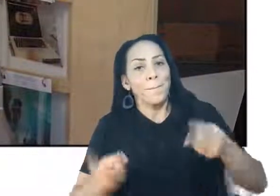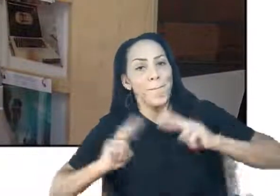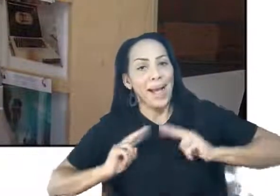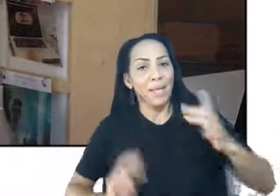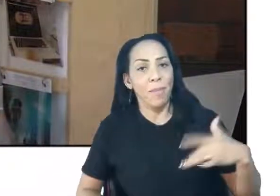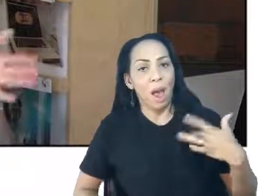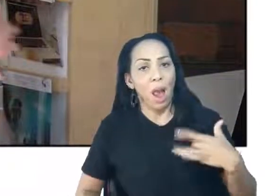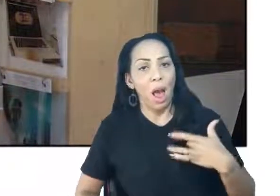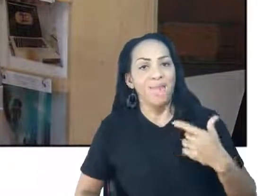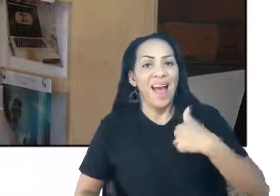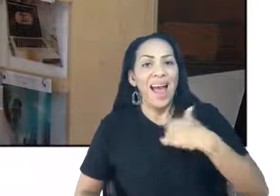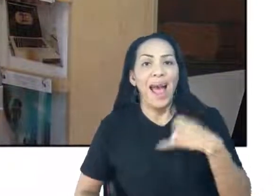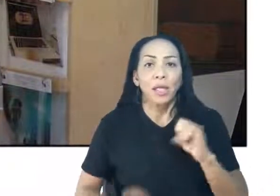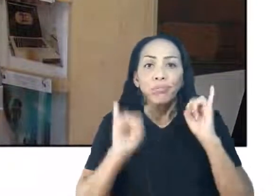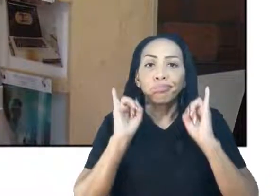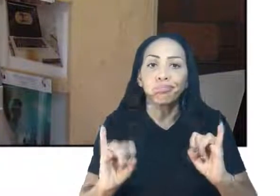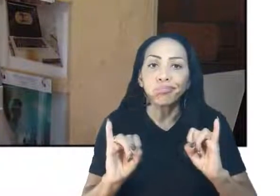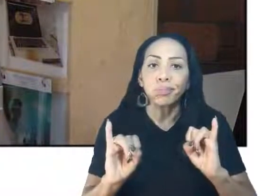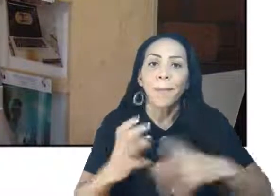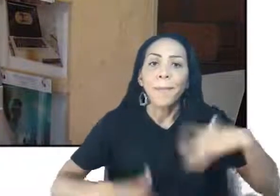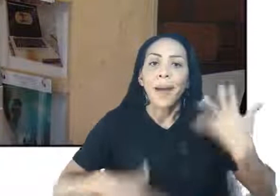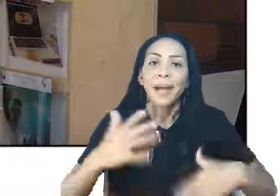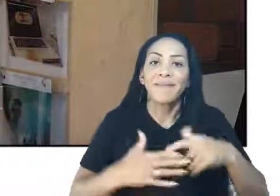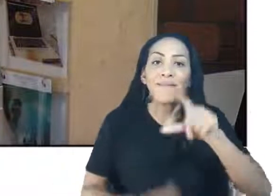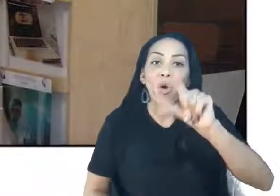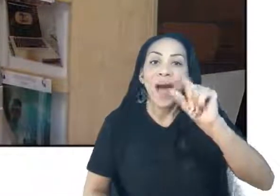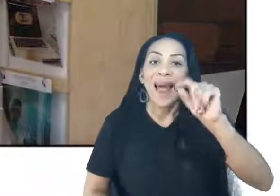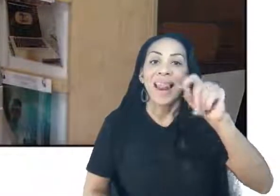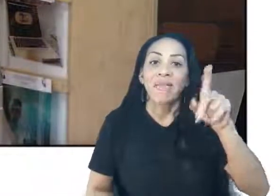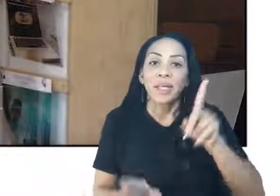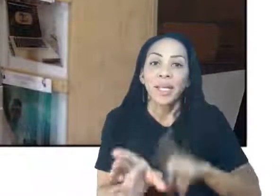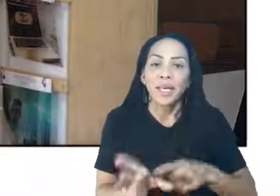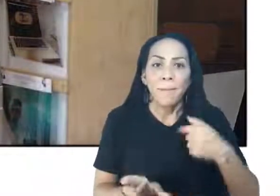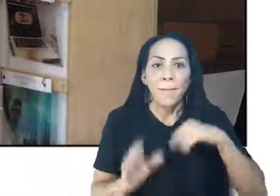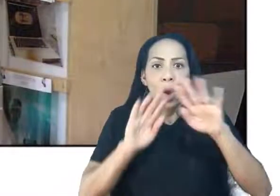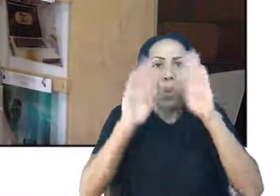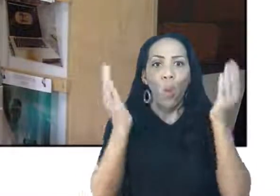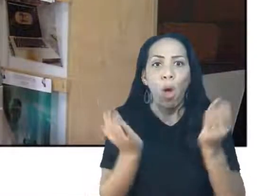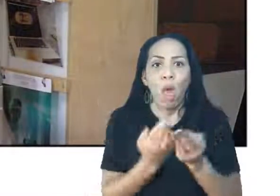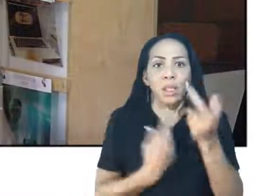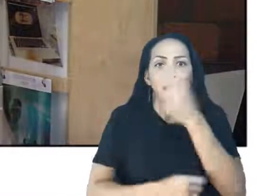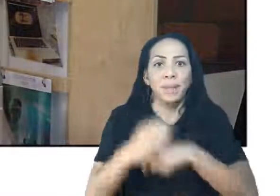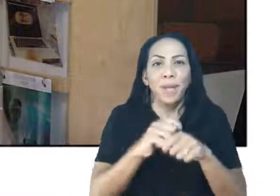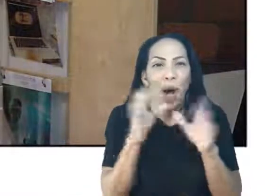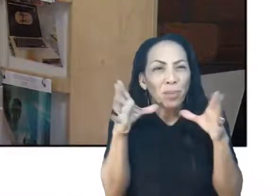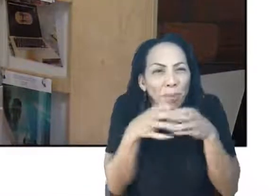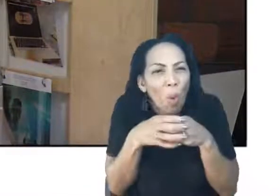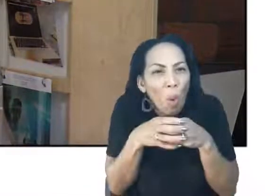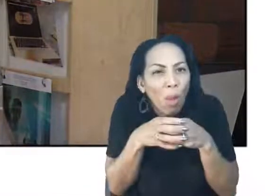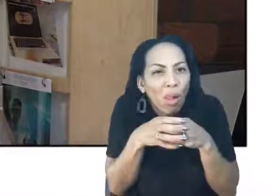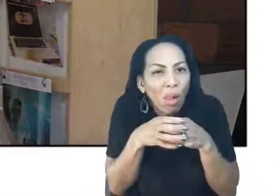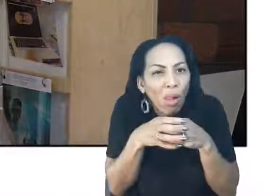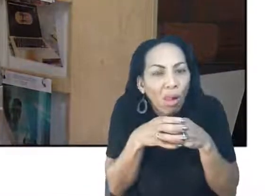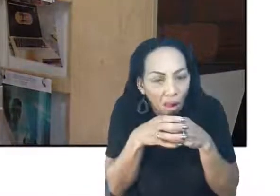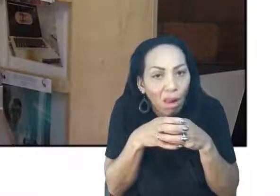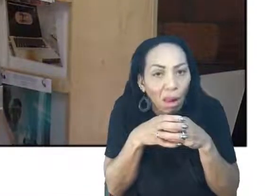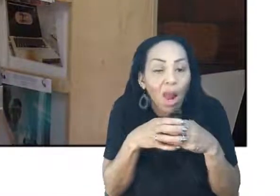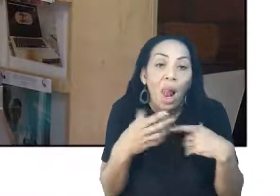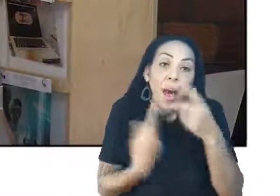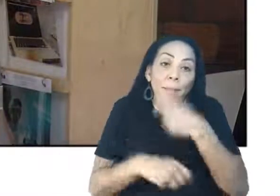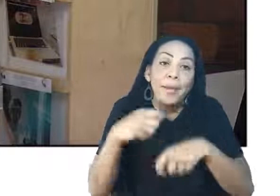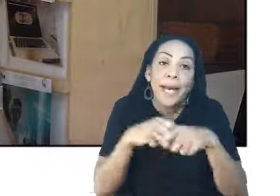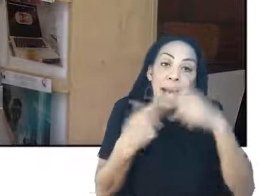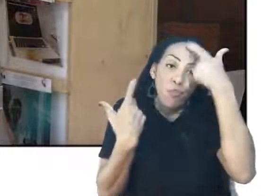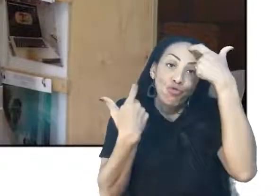11 years, and for a while my world got really, really small. I first became a resident here at Pervasive